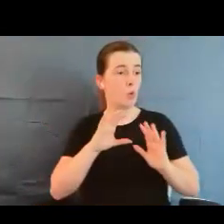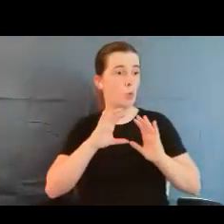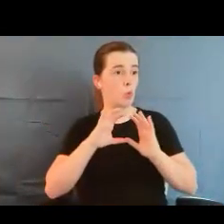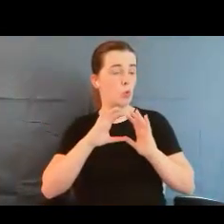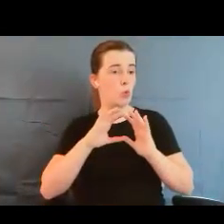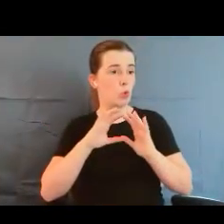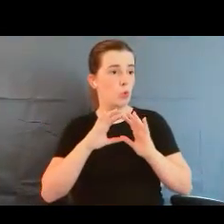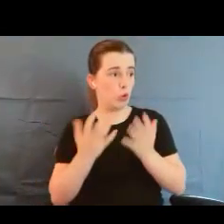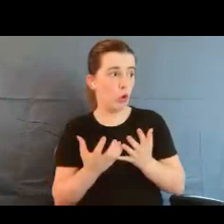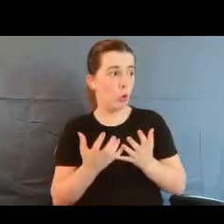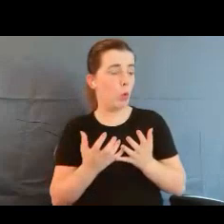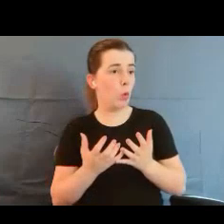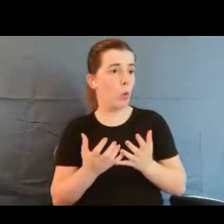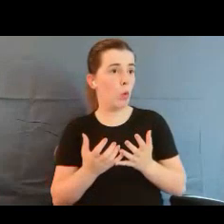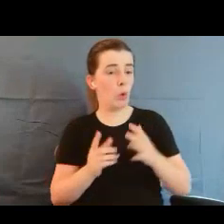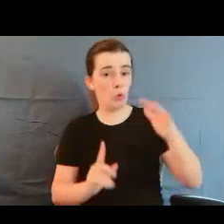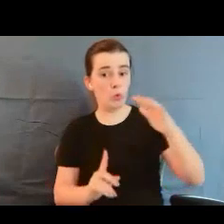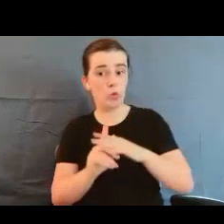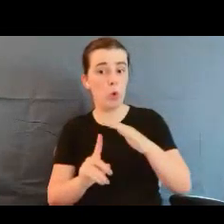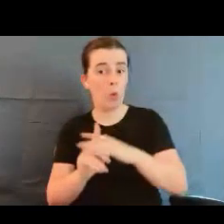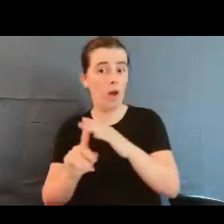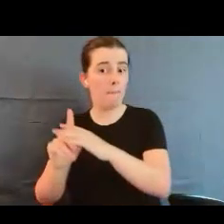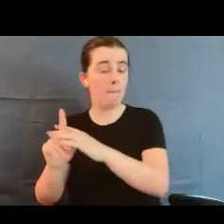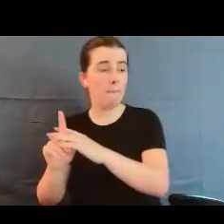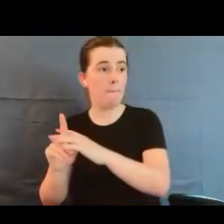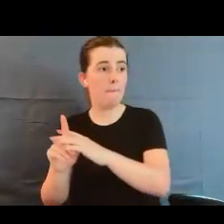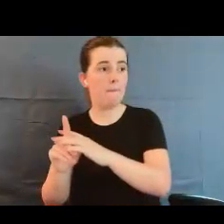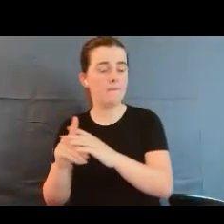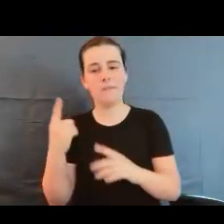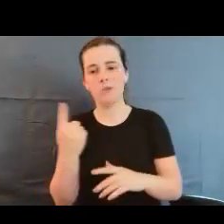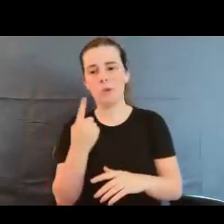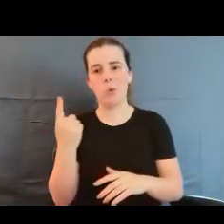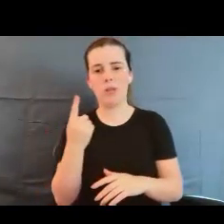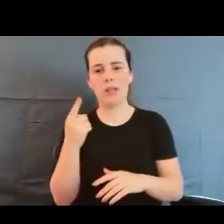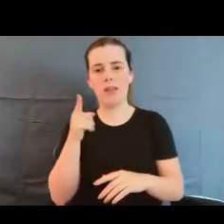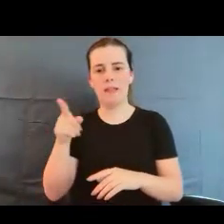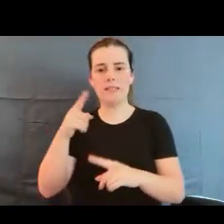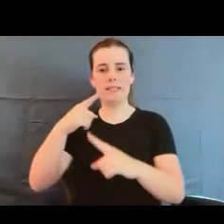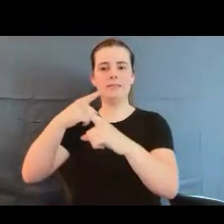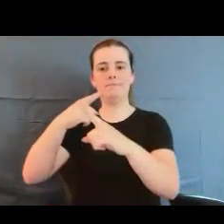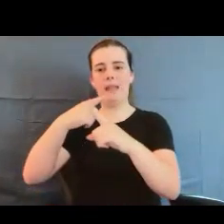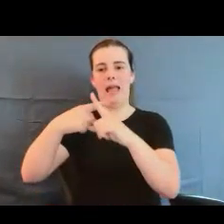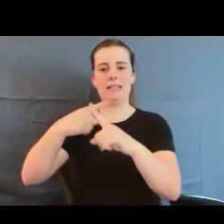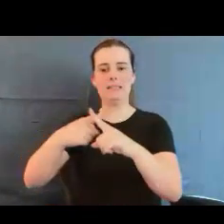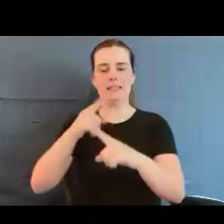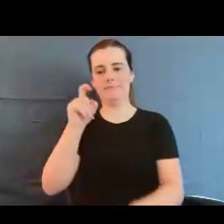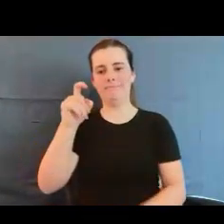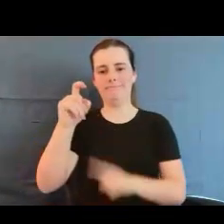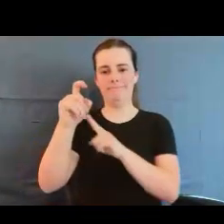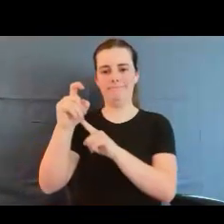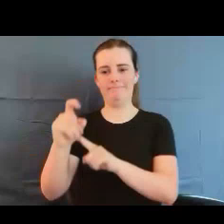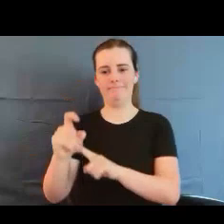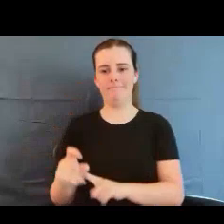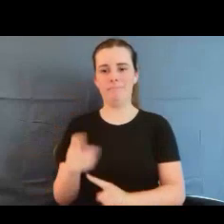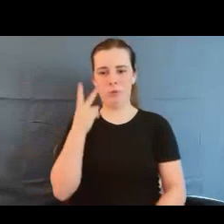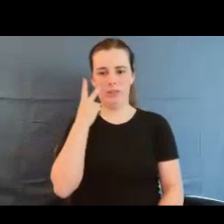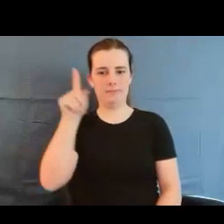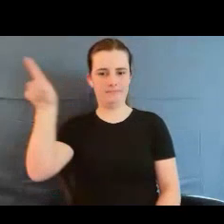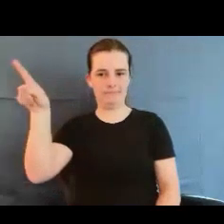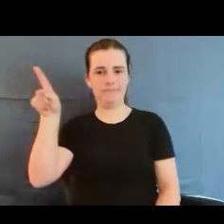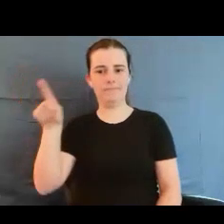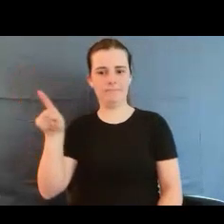the places where your crew can show up for the aid stations is just these X's over here. So Hidden Peak, Tunnel, Hidden Peak